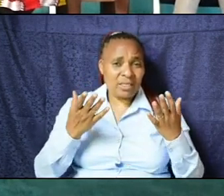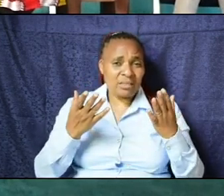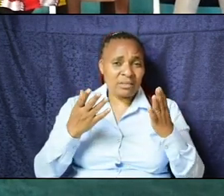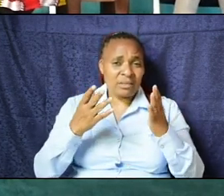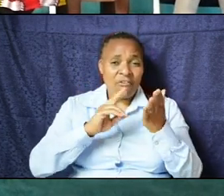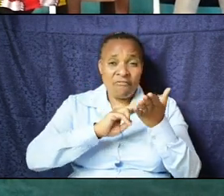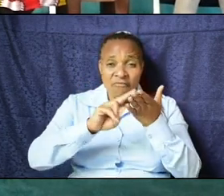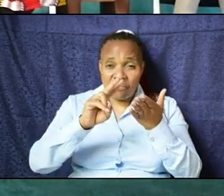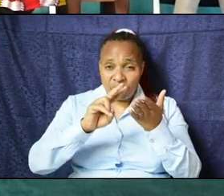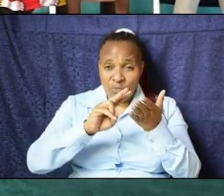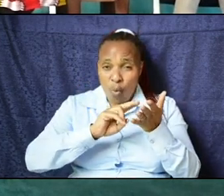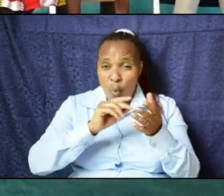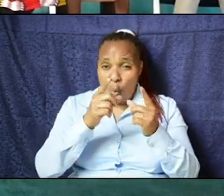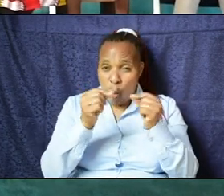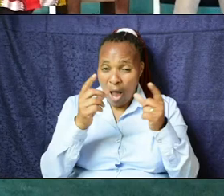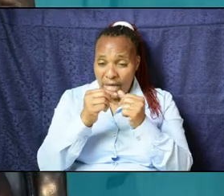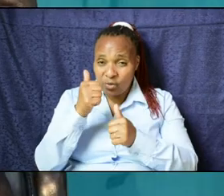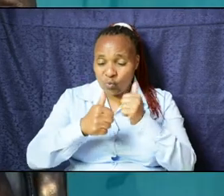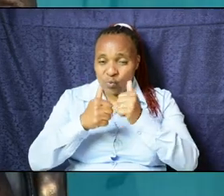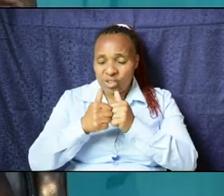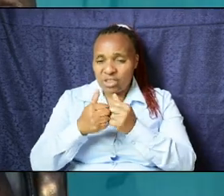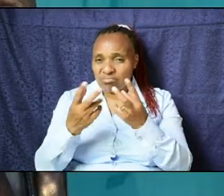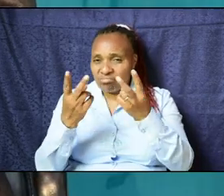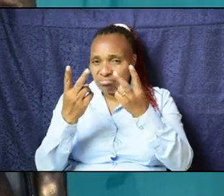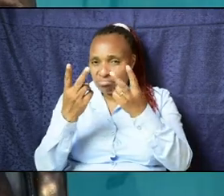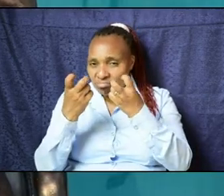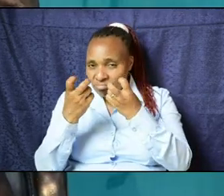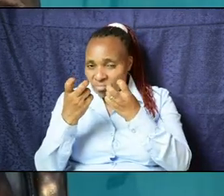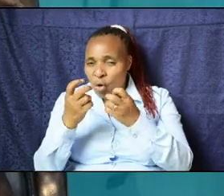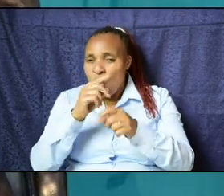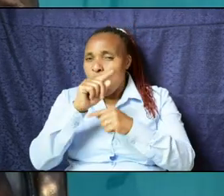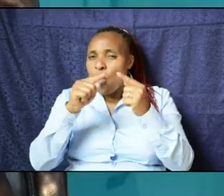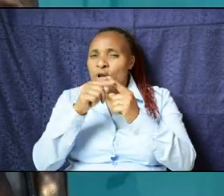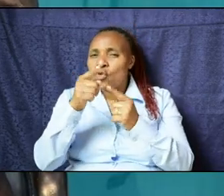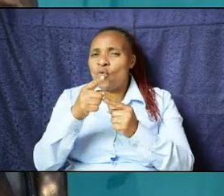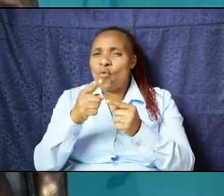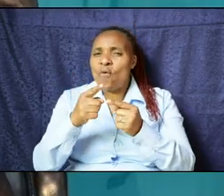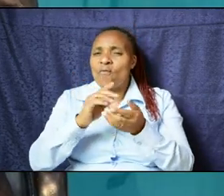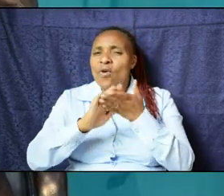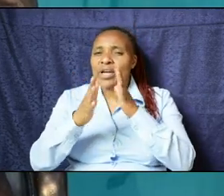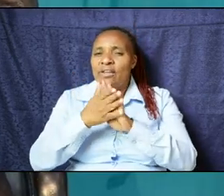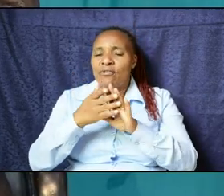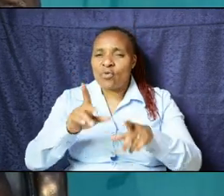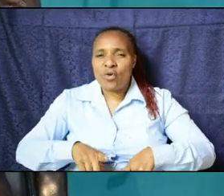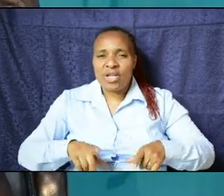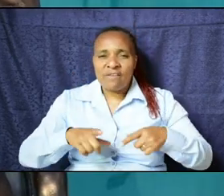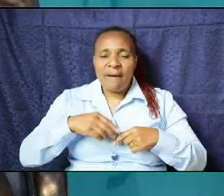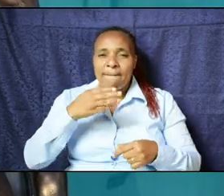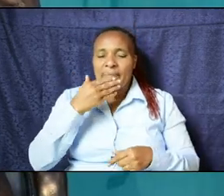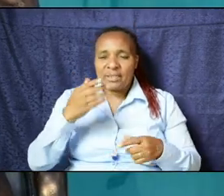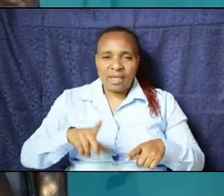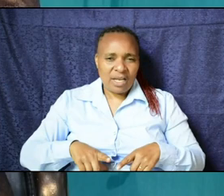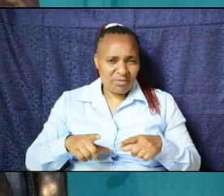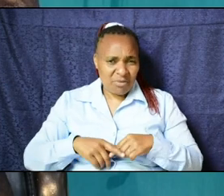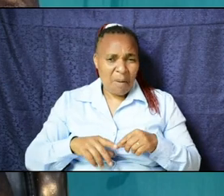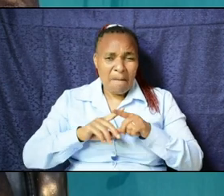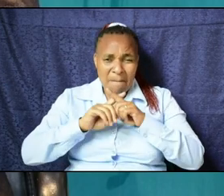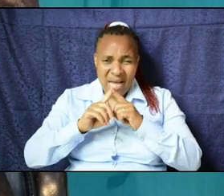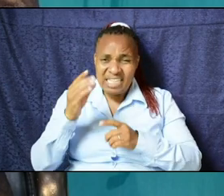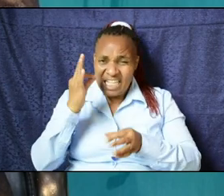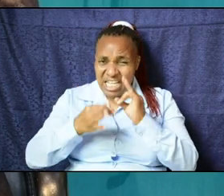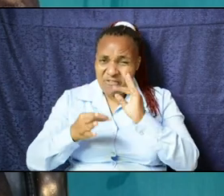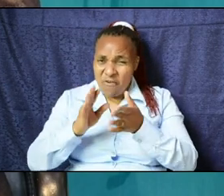eye, that when you forgive, you live a better life. True. When you do not